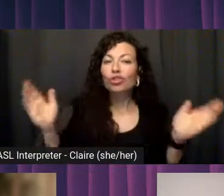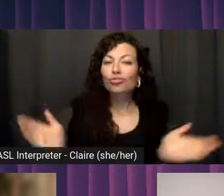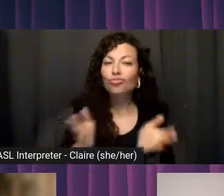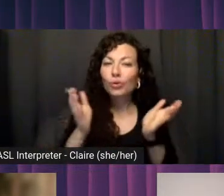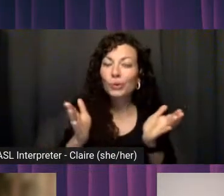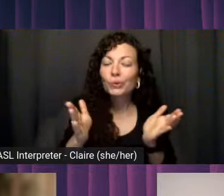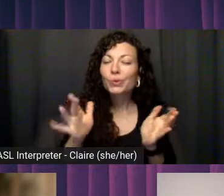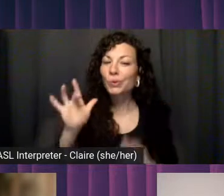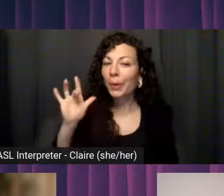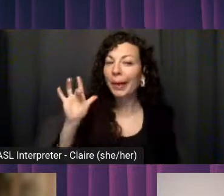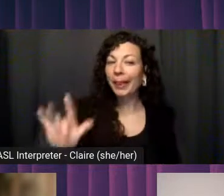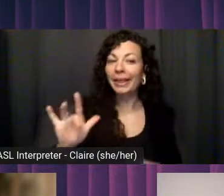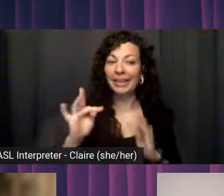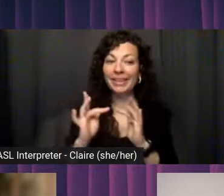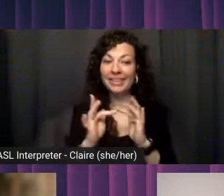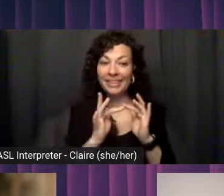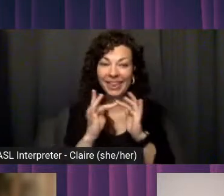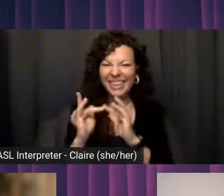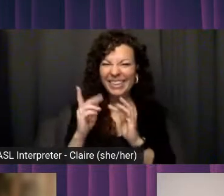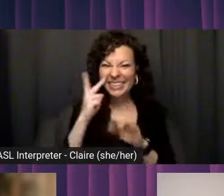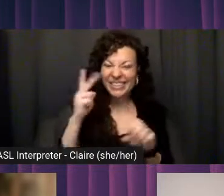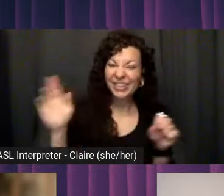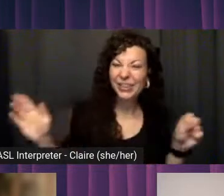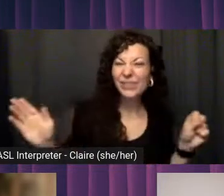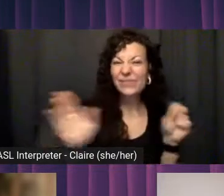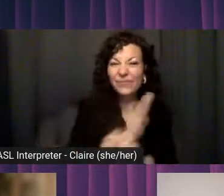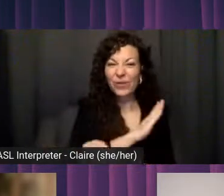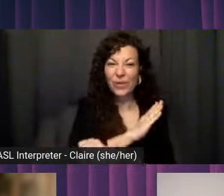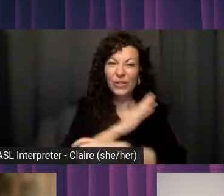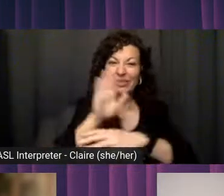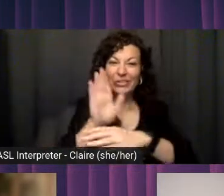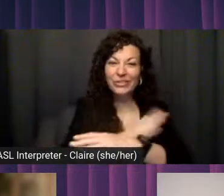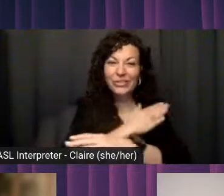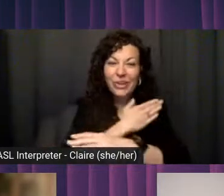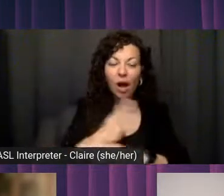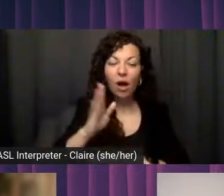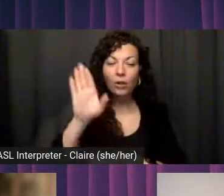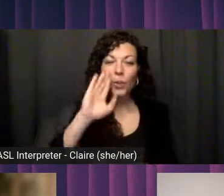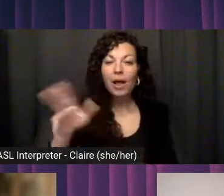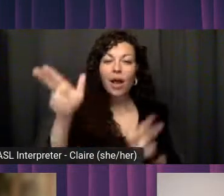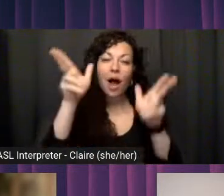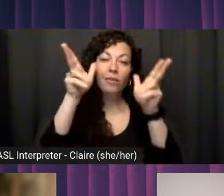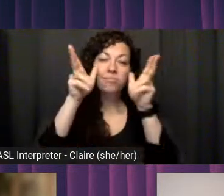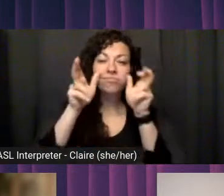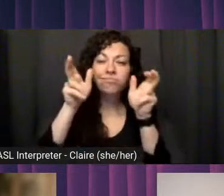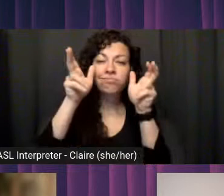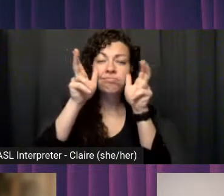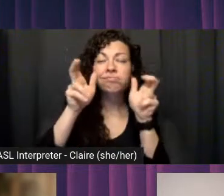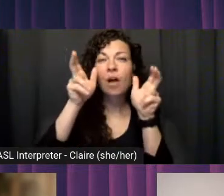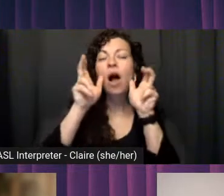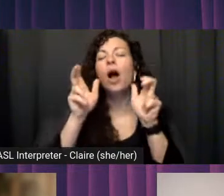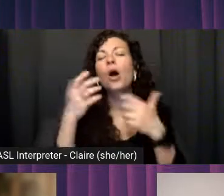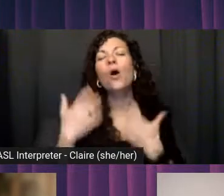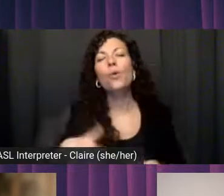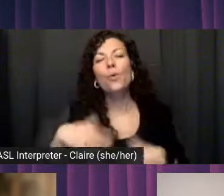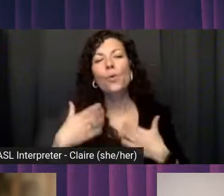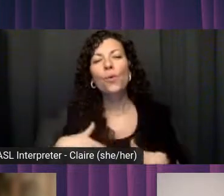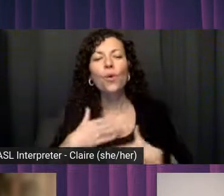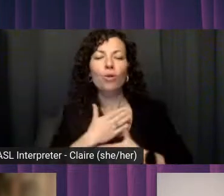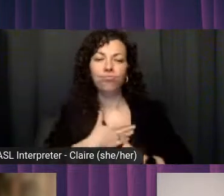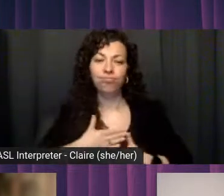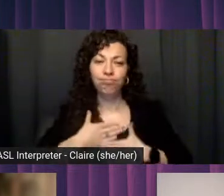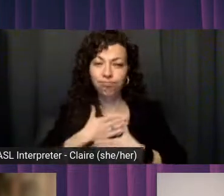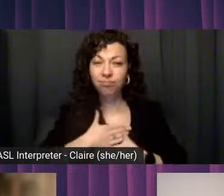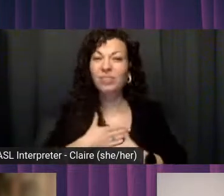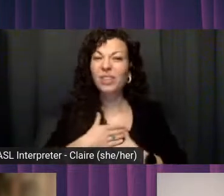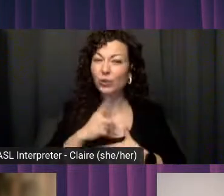created. It will be stuck in your head, and it just like gives you a window into a little bit of a lost history. And it is